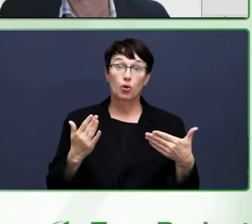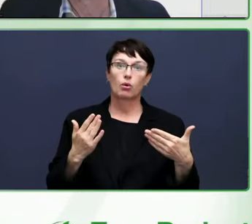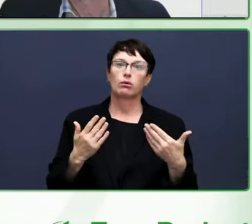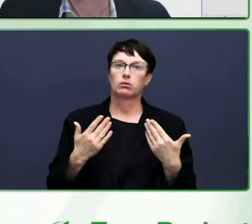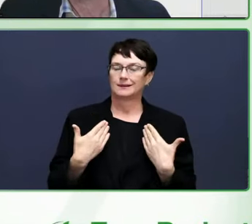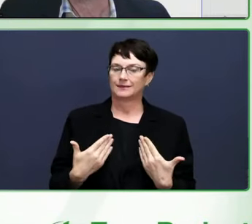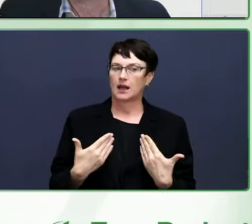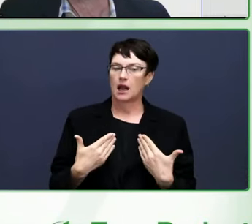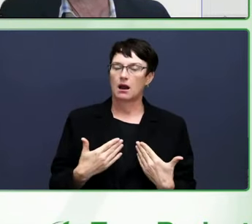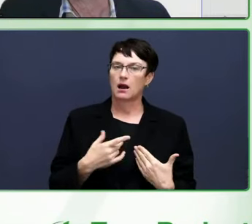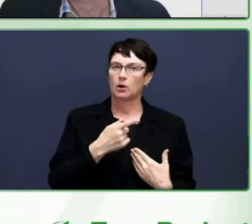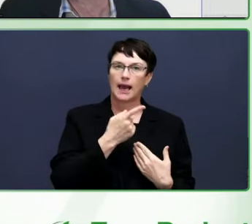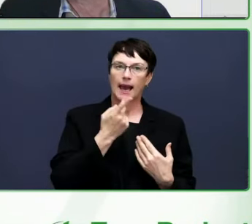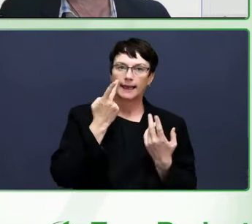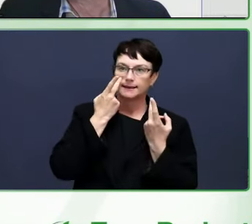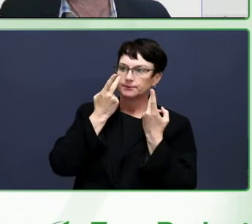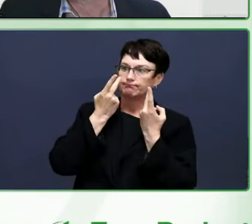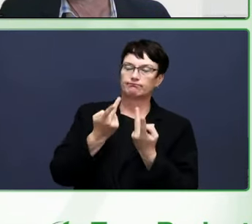needs,